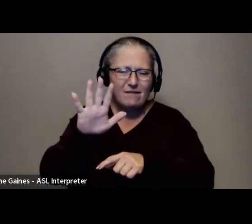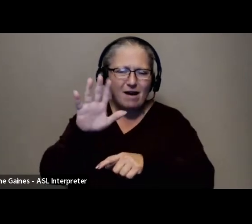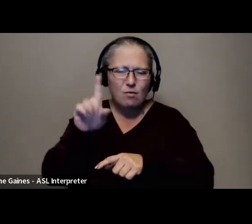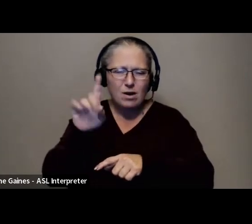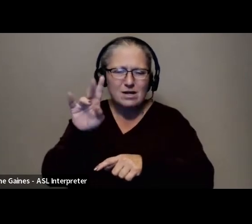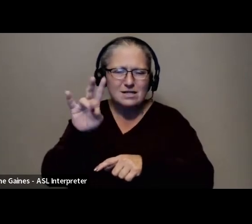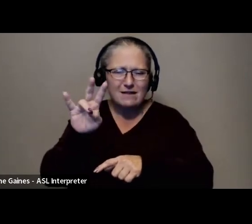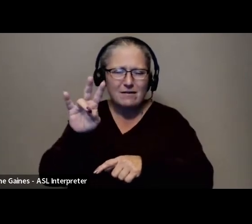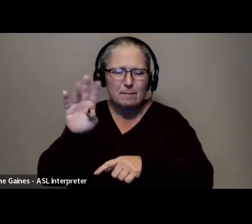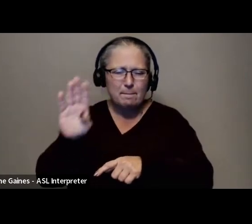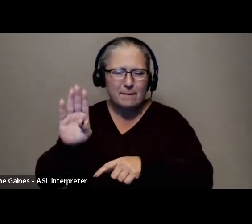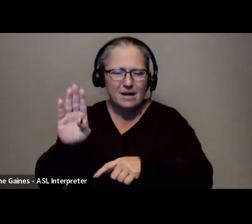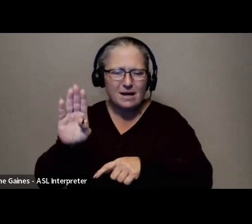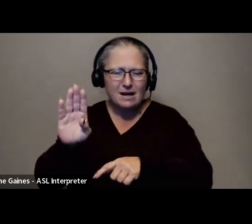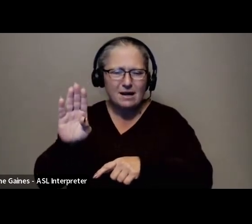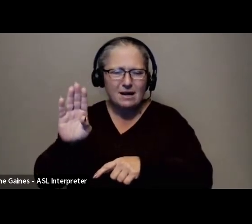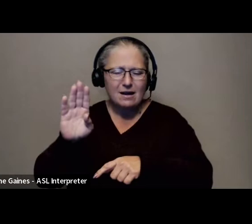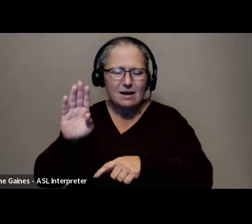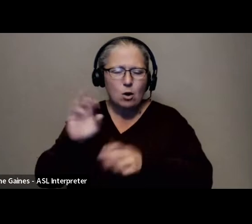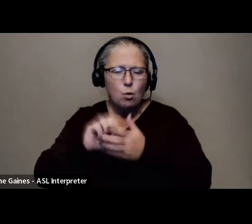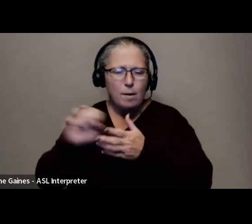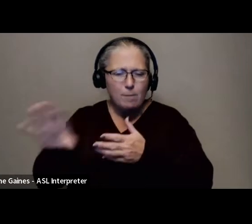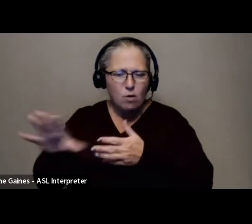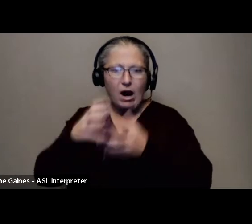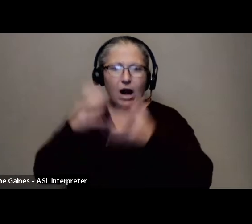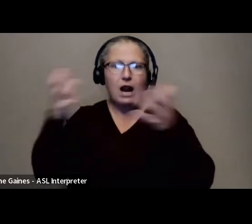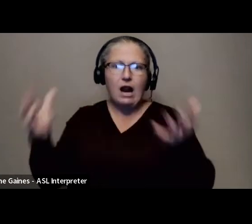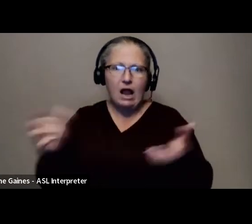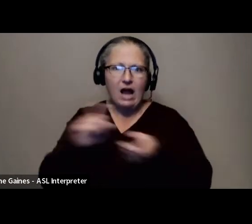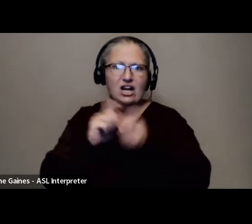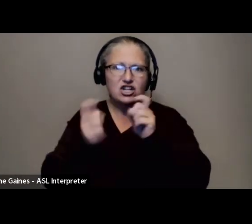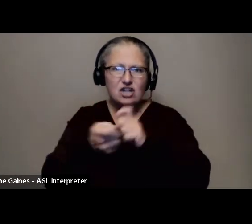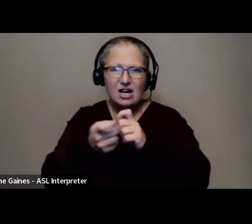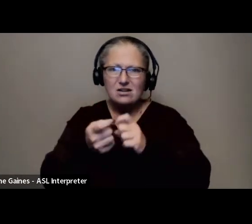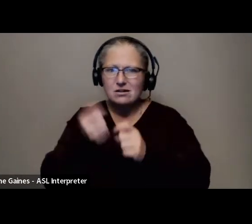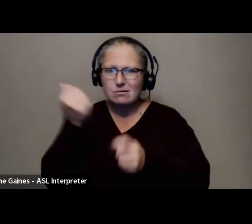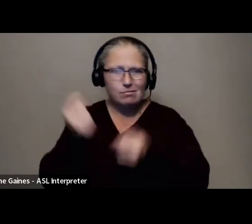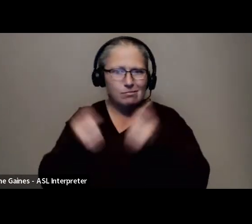5177B was removed and lots of changes were taken out.